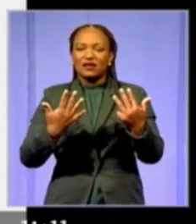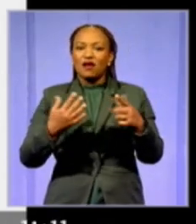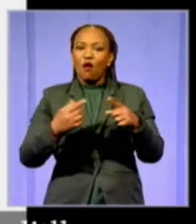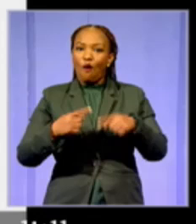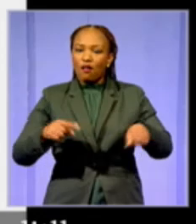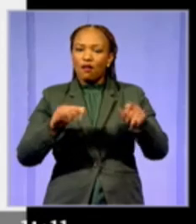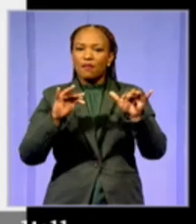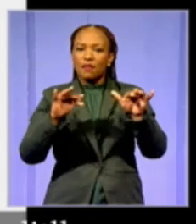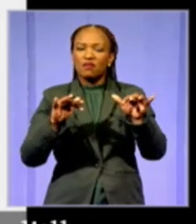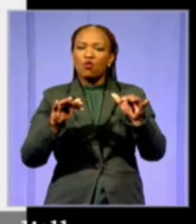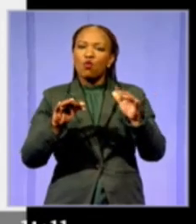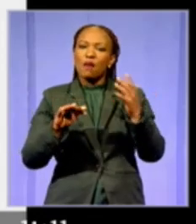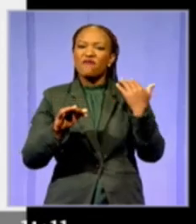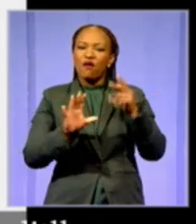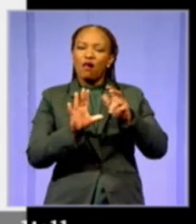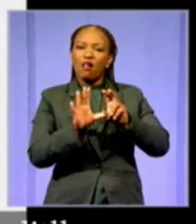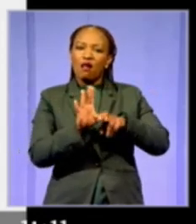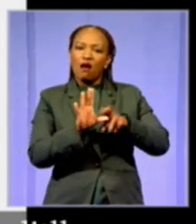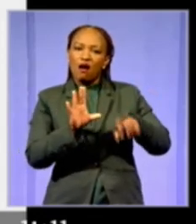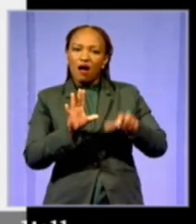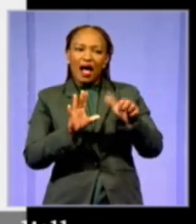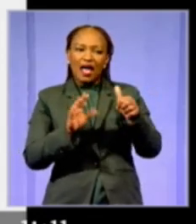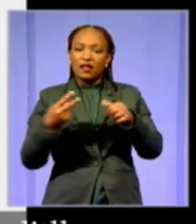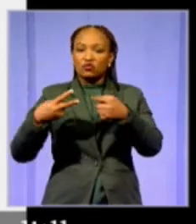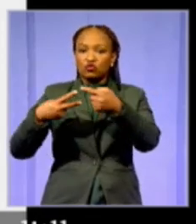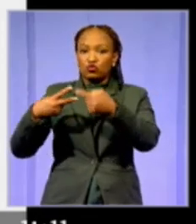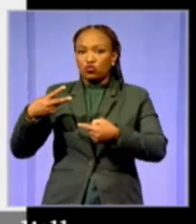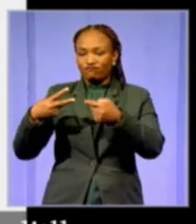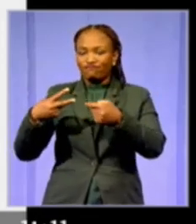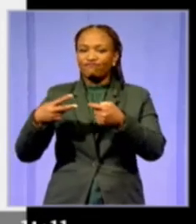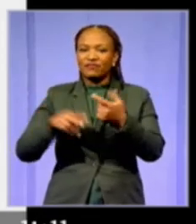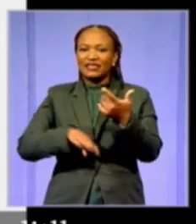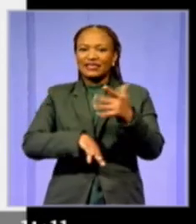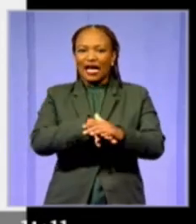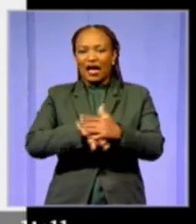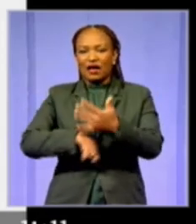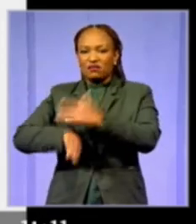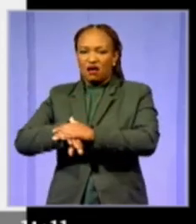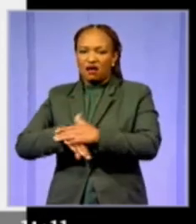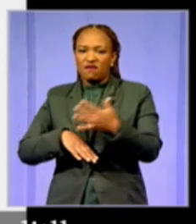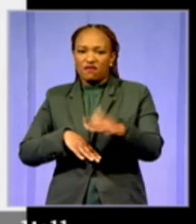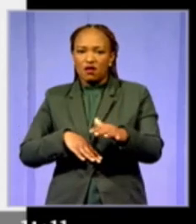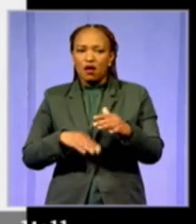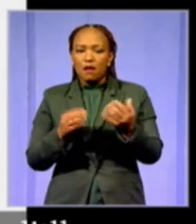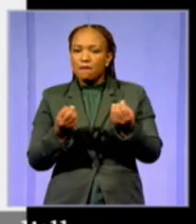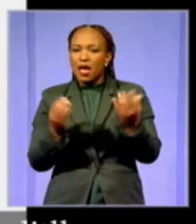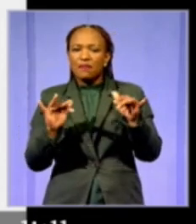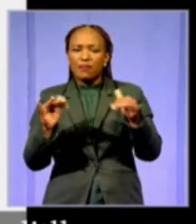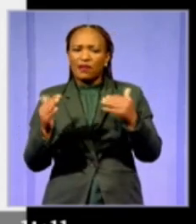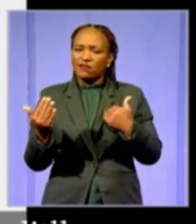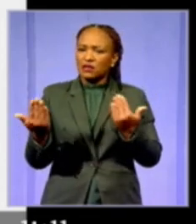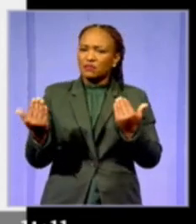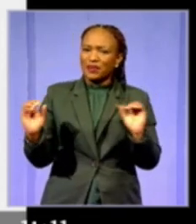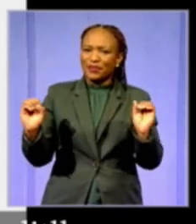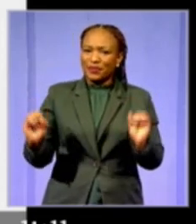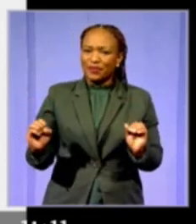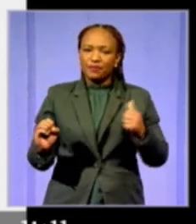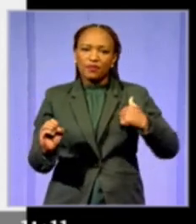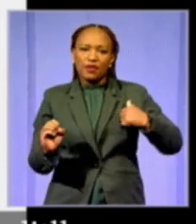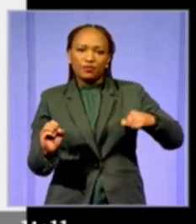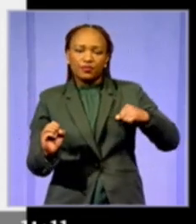lebogileng tiro fa ba le 2 ba tlhokafetse. Batlhophi ba ne ba sa thologela ditlhopho tse segolobogolo kwa masepaleng